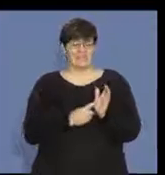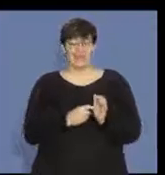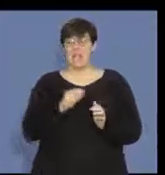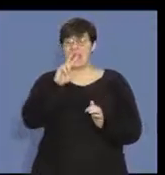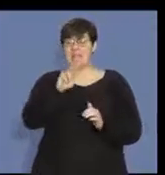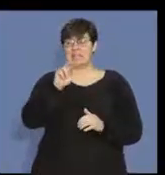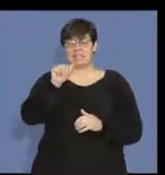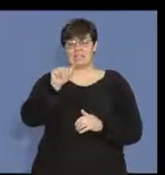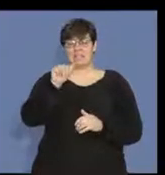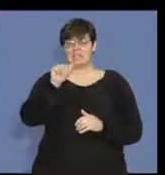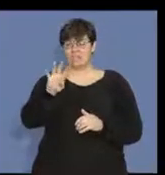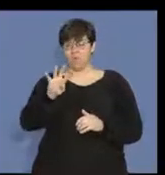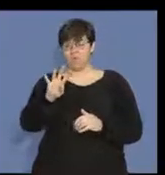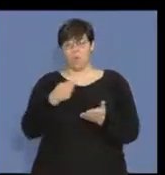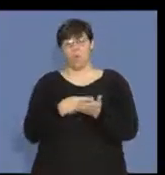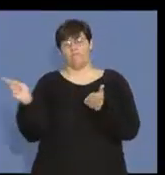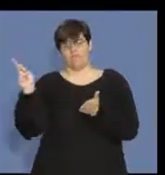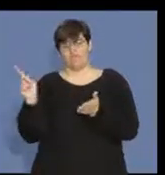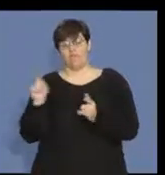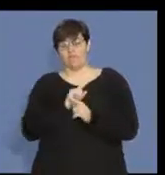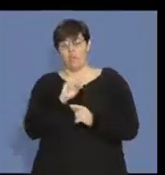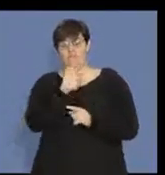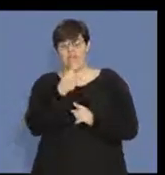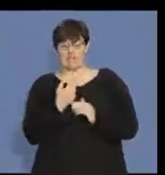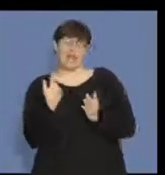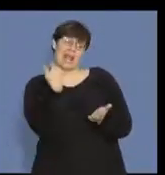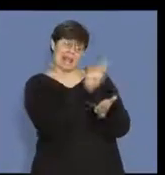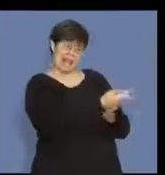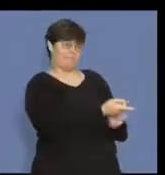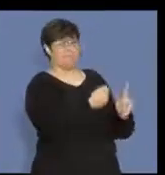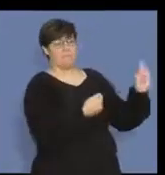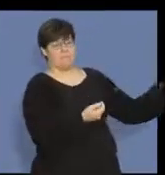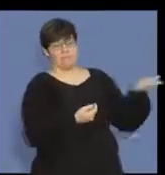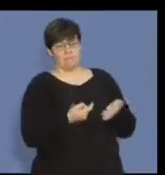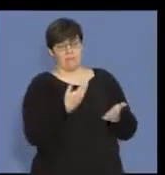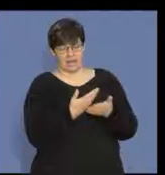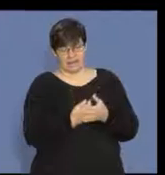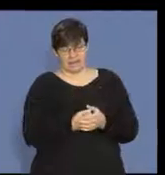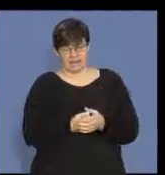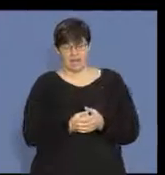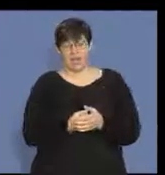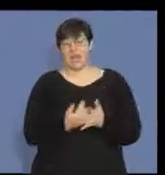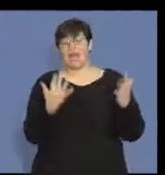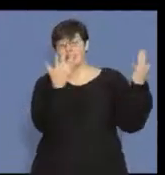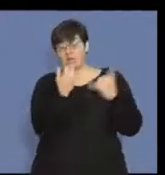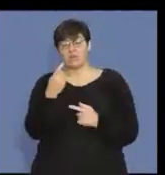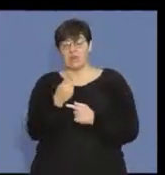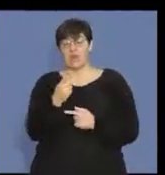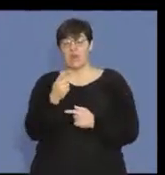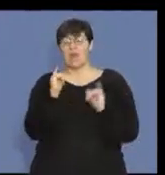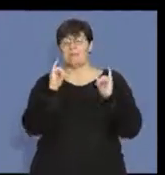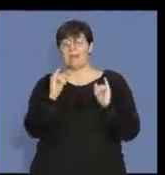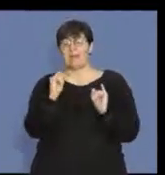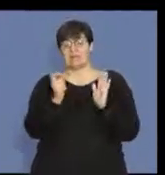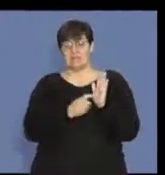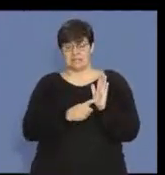the debt of 864 so that the business can claim the VAT amount back. Calculate the VAT amount